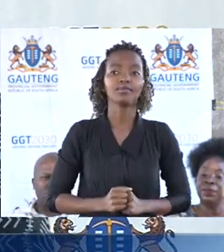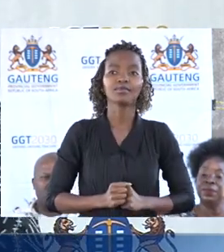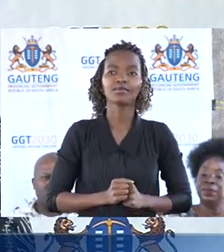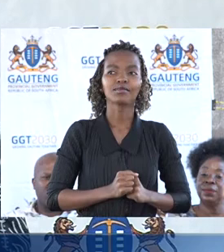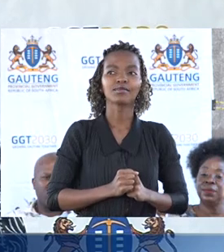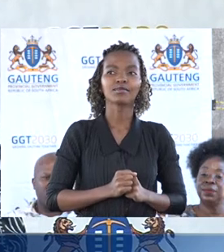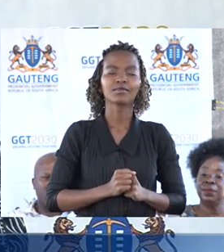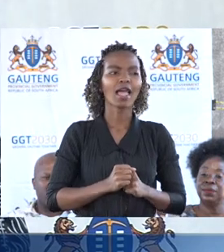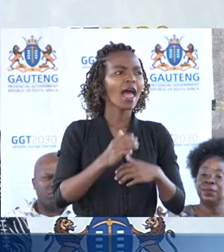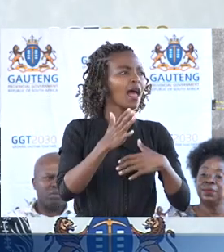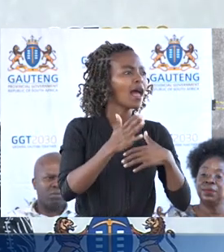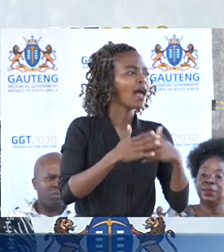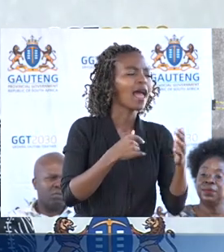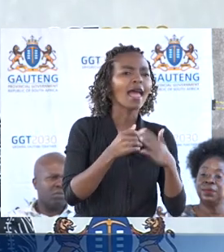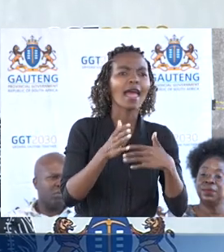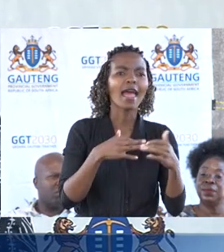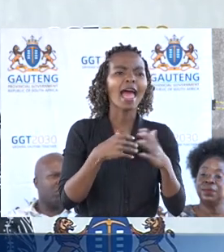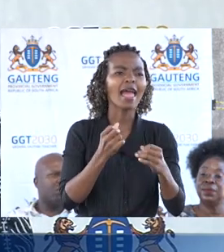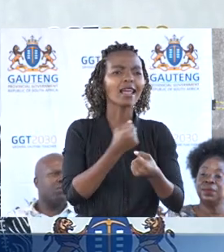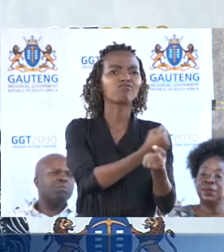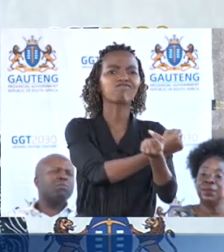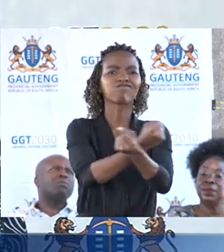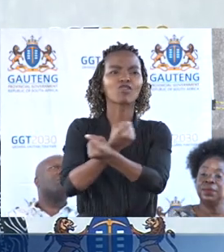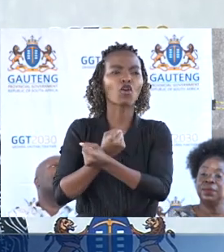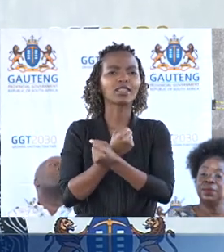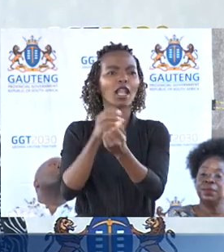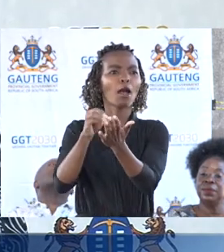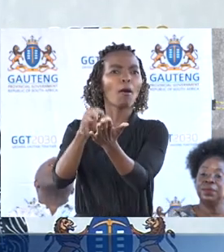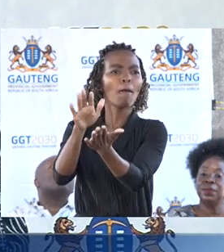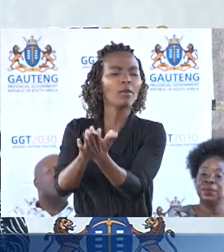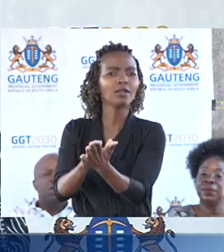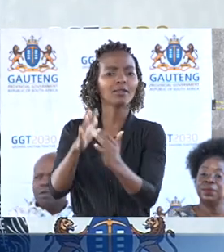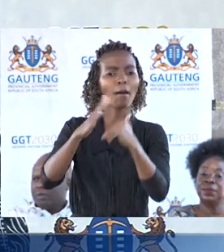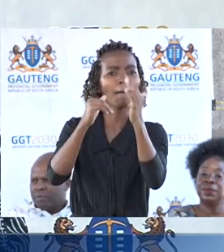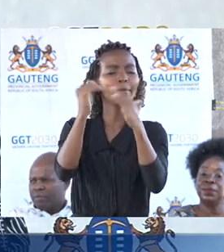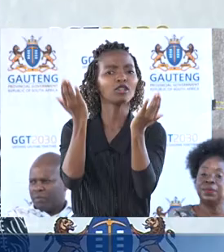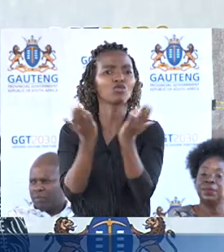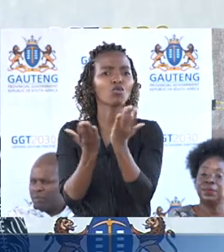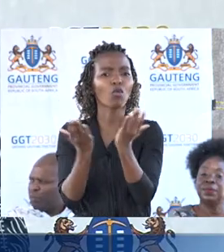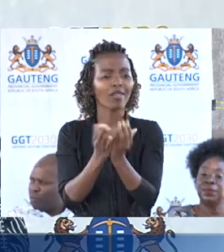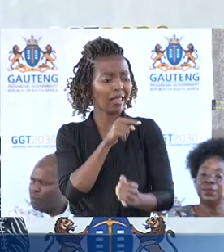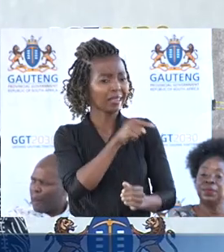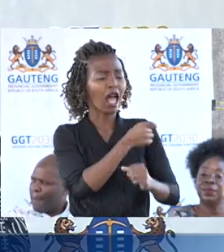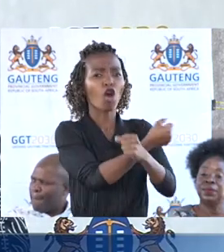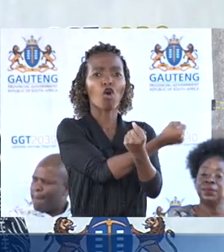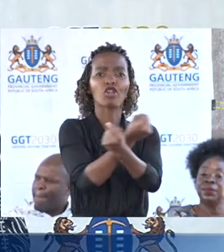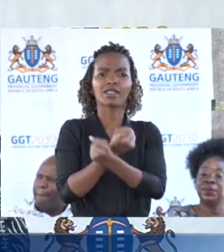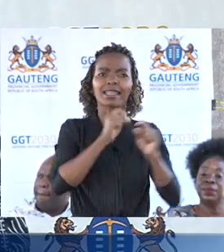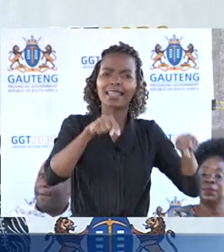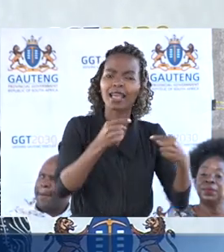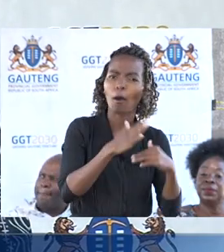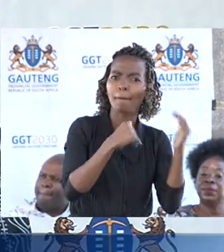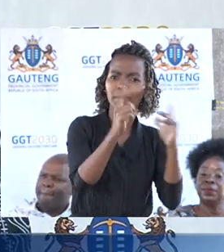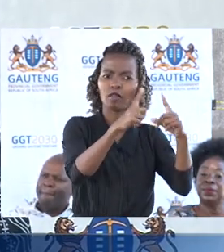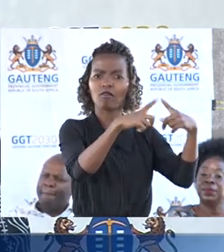Any contractor that we appoint to build a school, and that contractor can't build or finish a